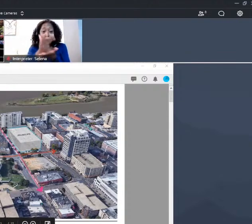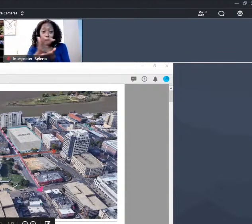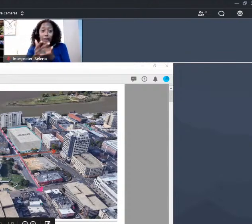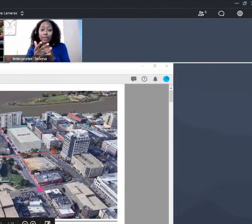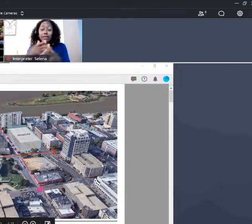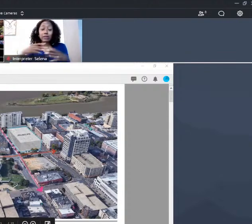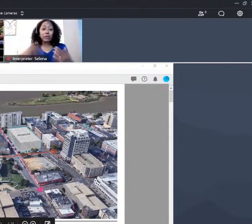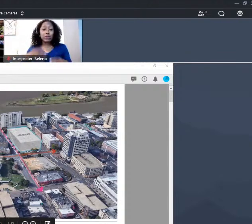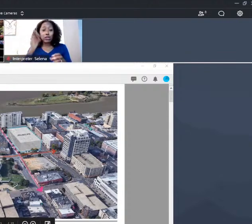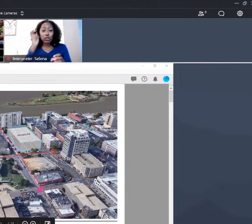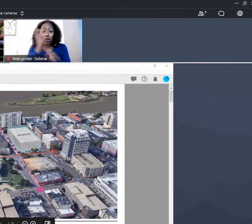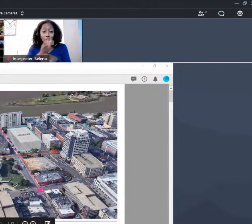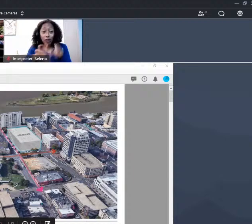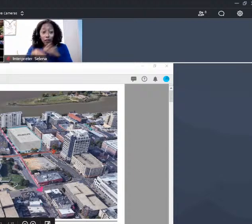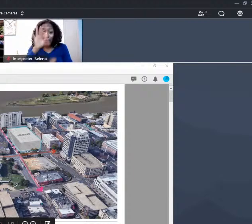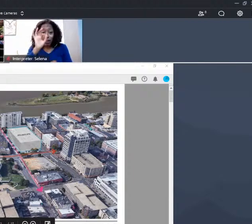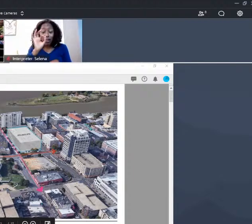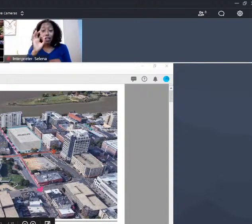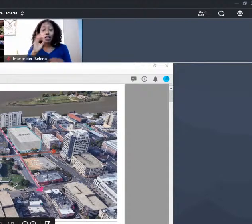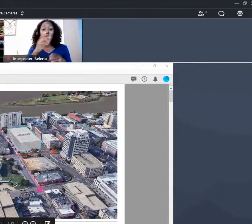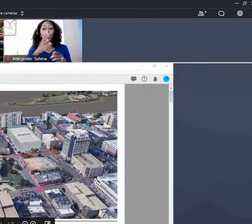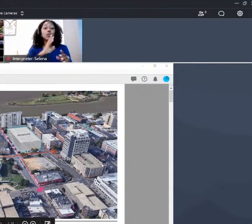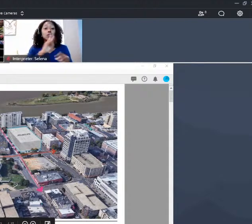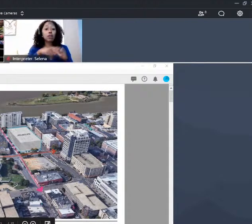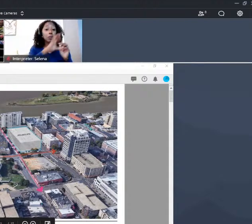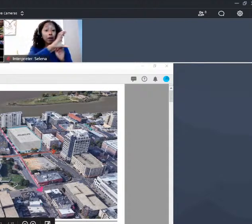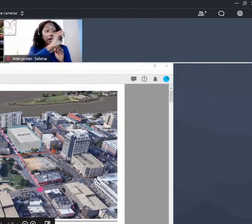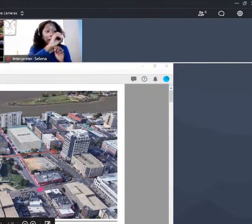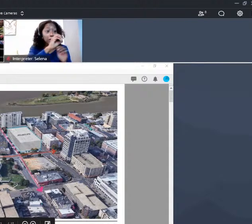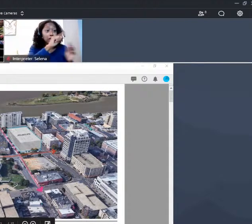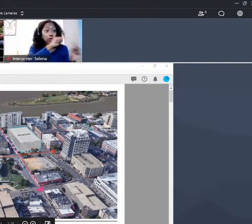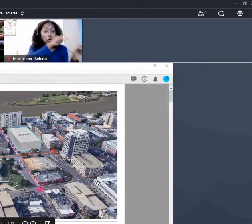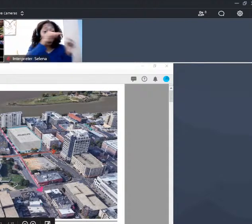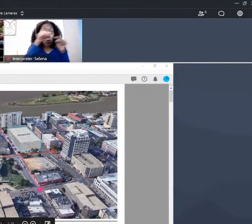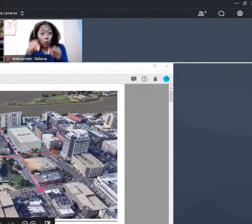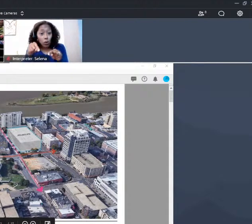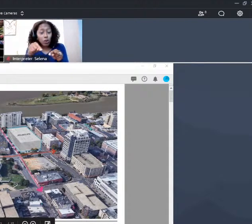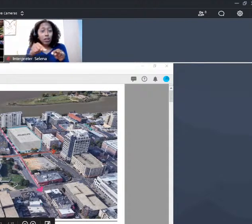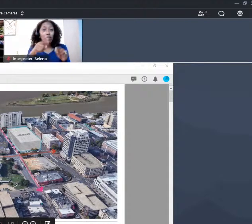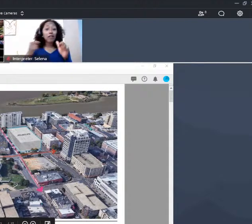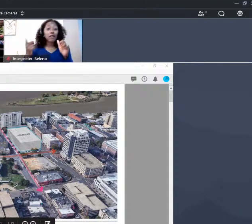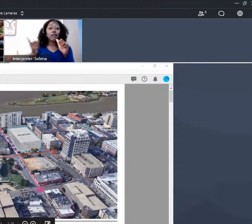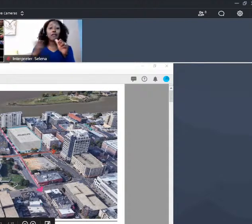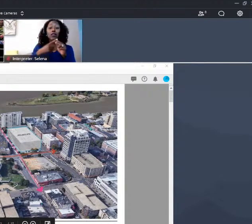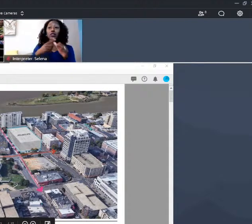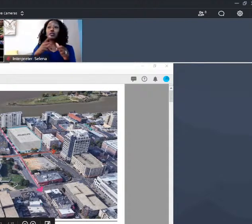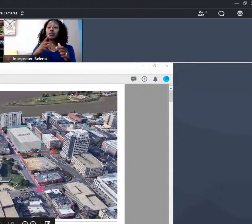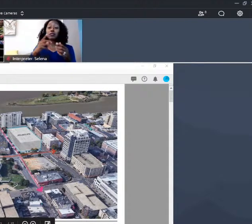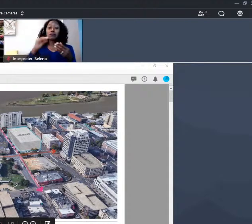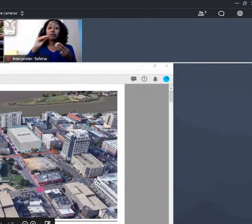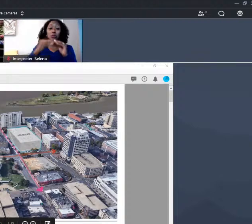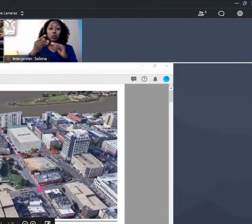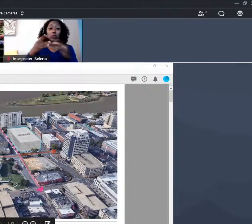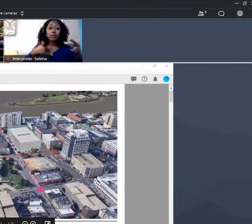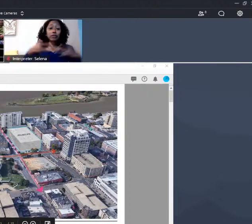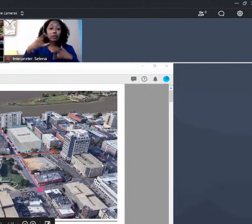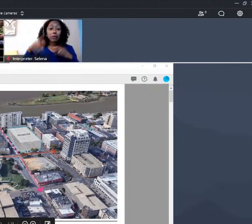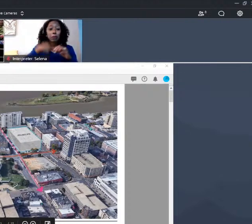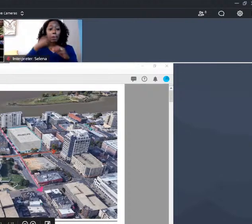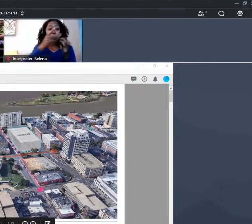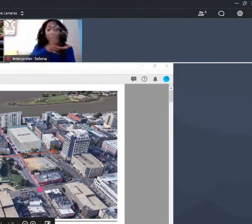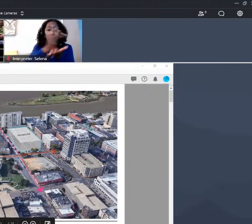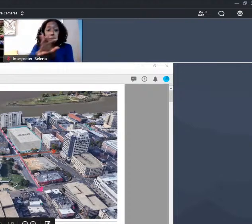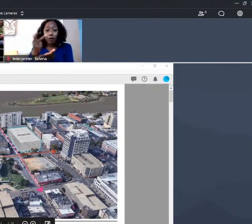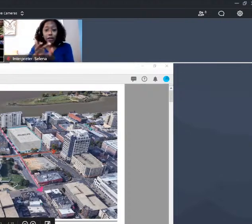every time we talk to companies that are looking at moving down here, parking is one of the #1 things that they talk about. In many